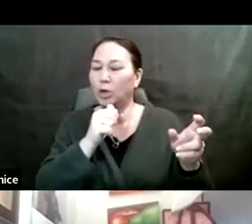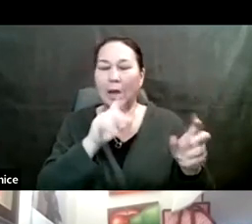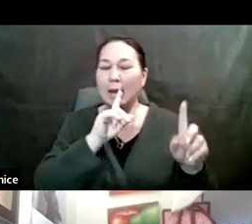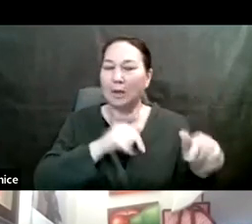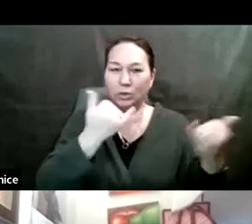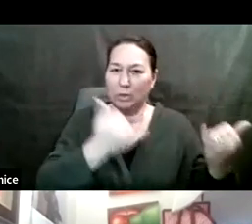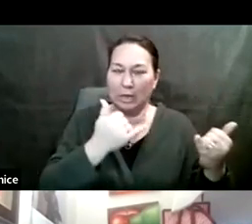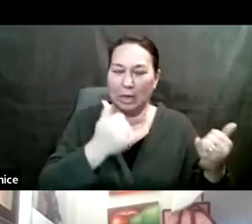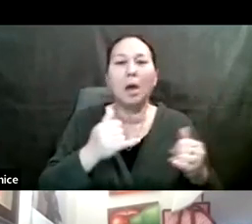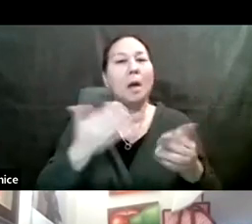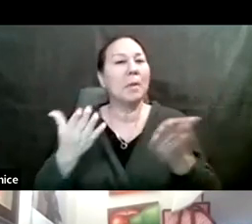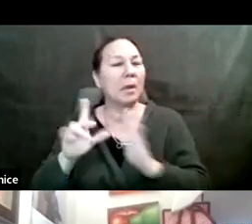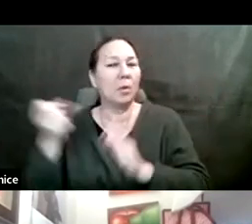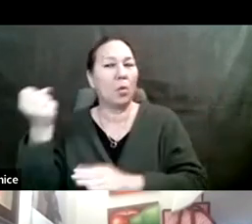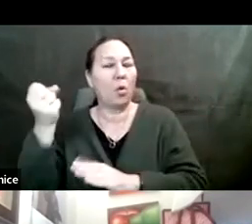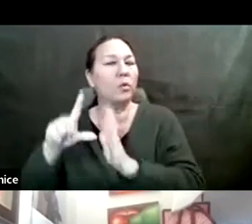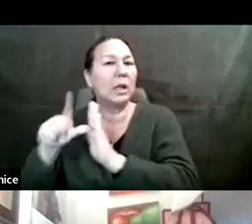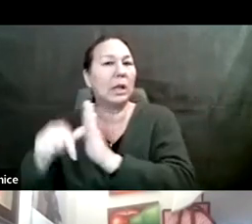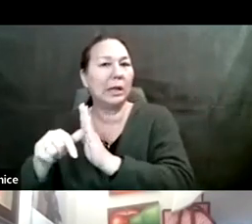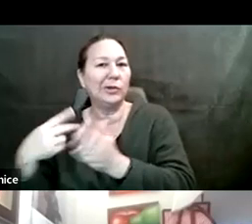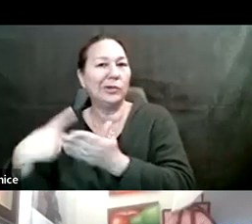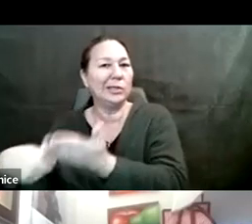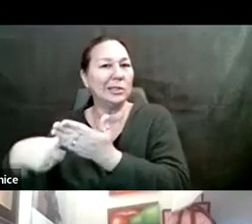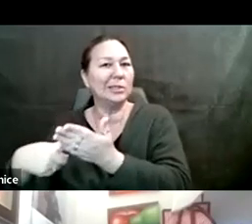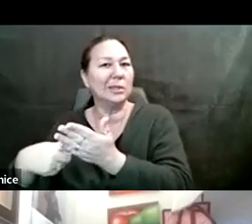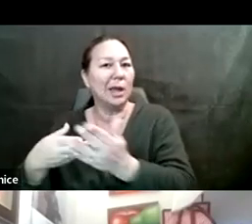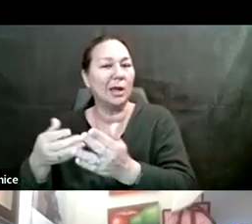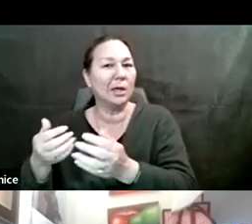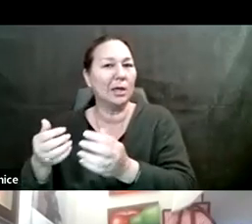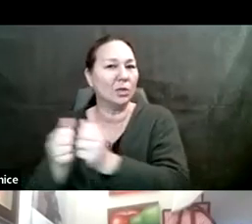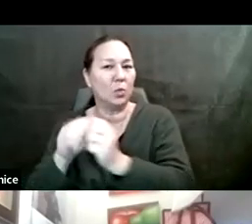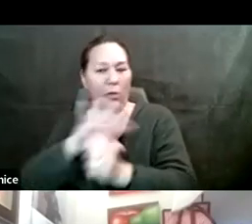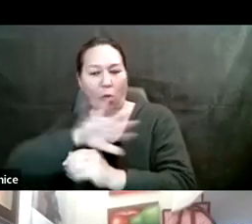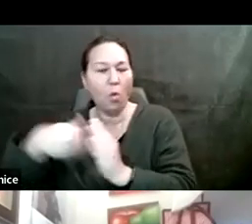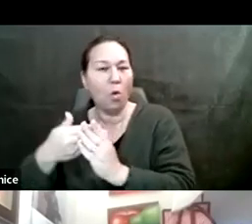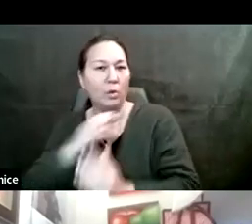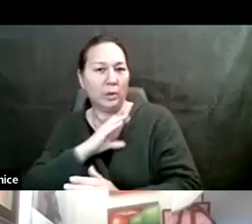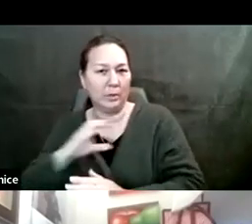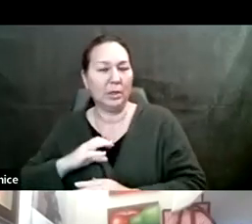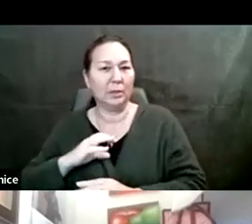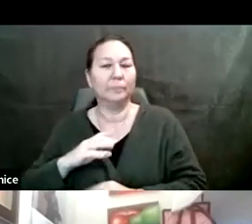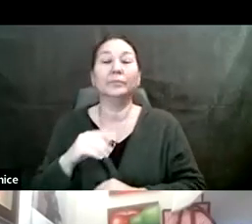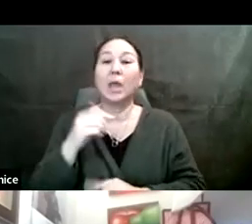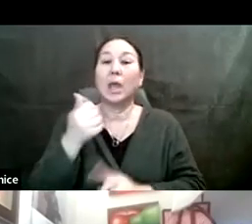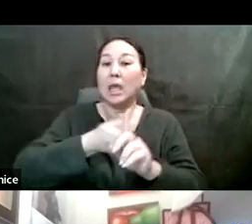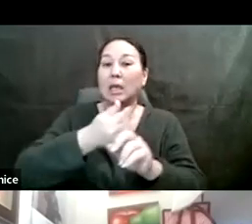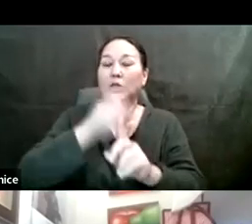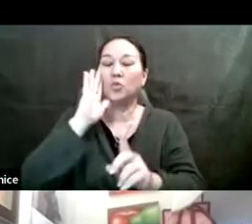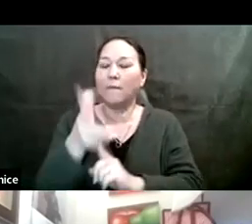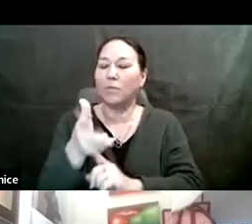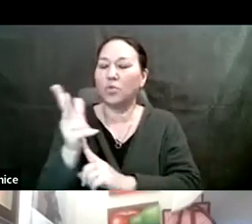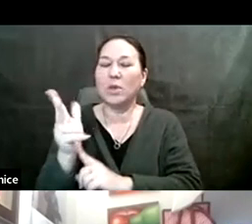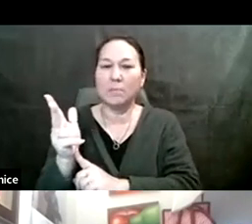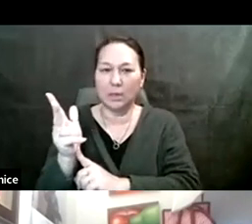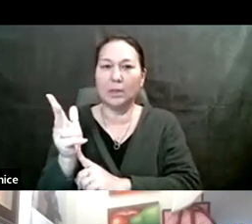committee we have nine speakers this evening each person will have three minutes to speak and I will remind you